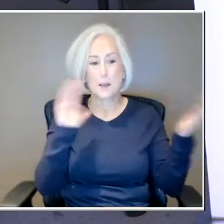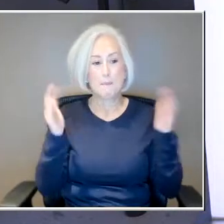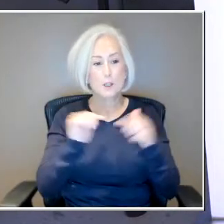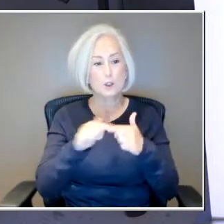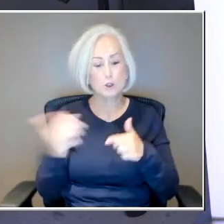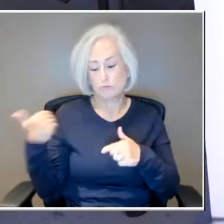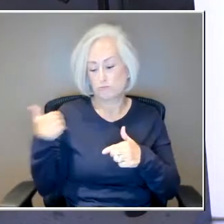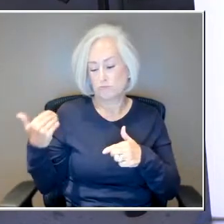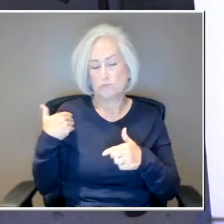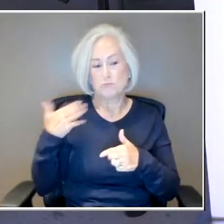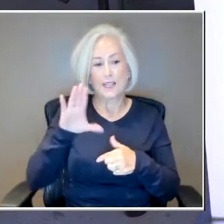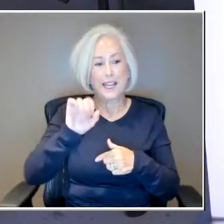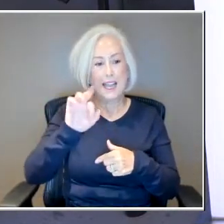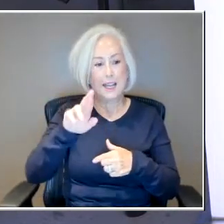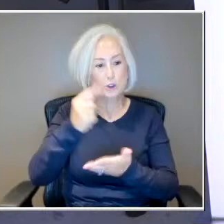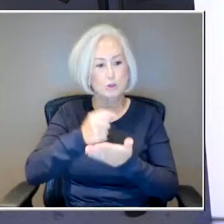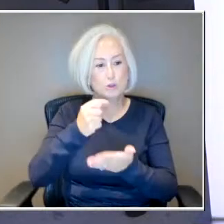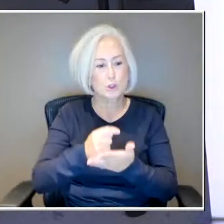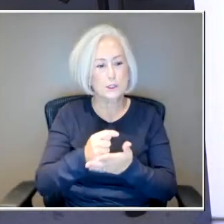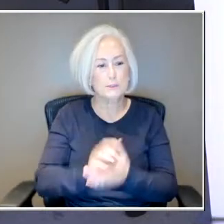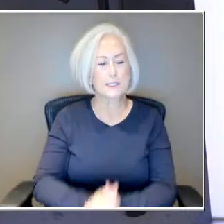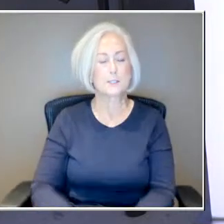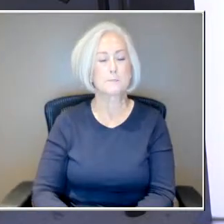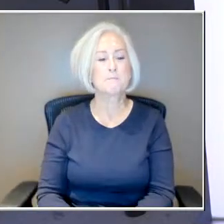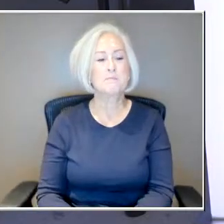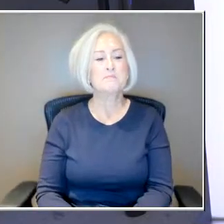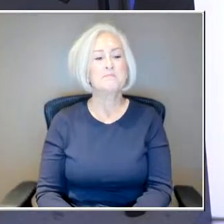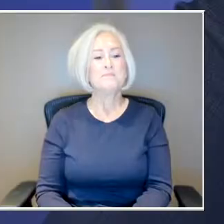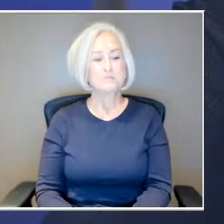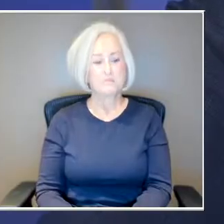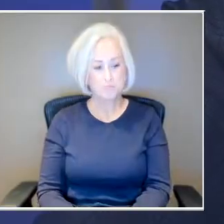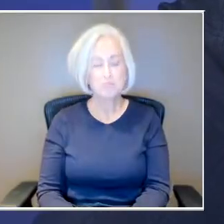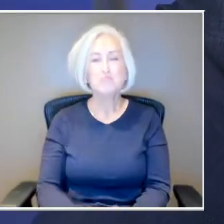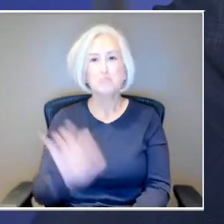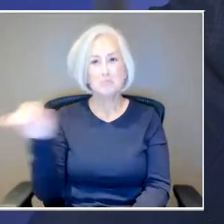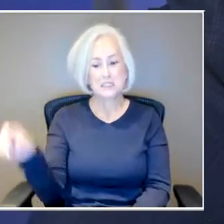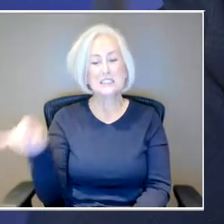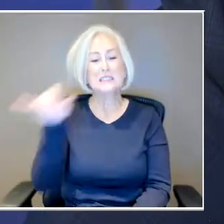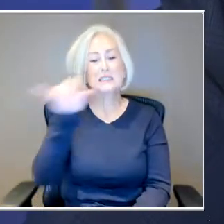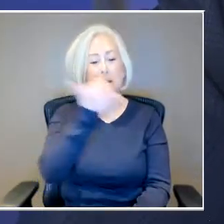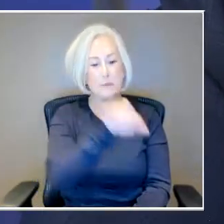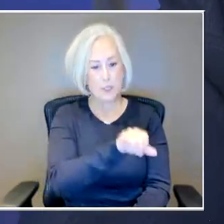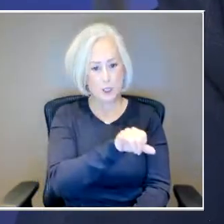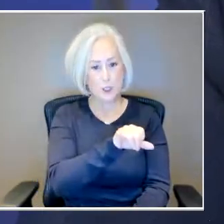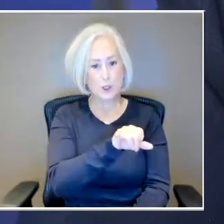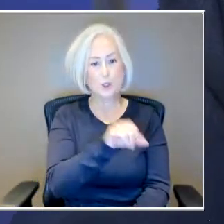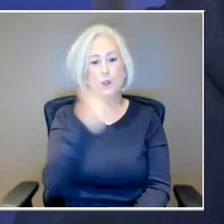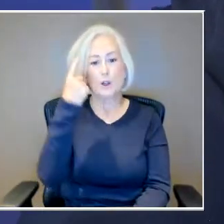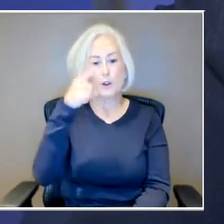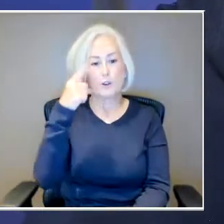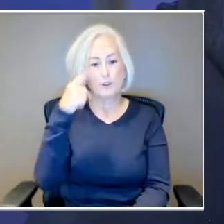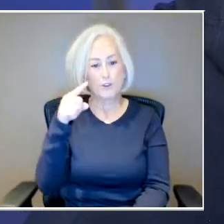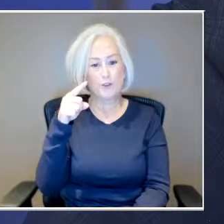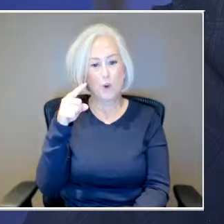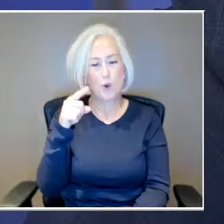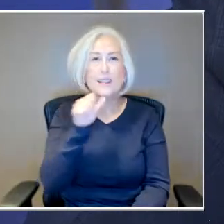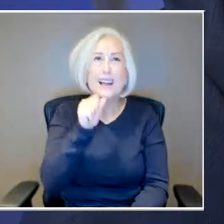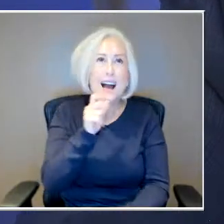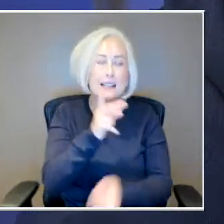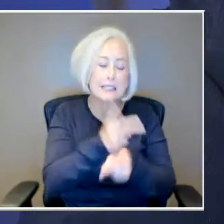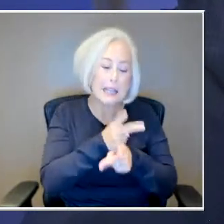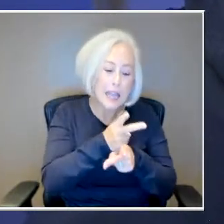you had. What was the experience like? It was very similar in terms of not the care, but